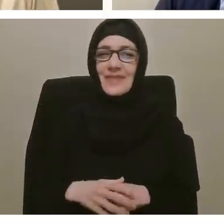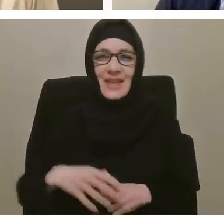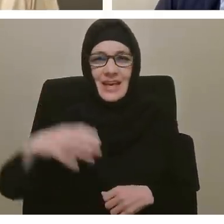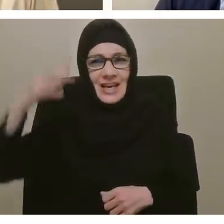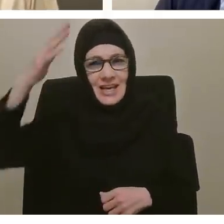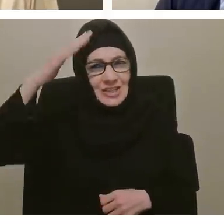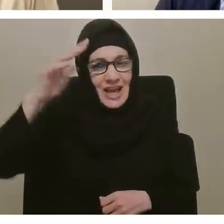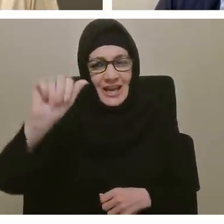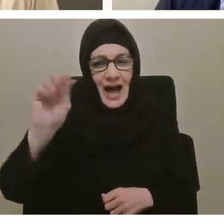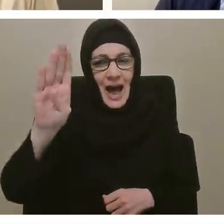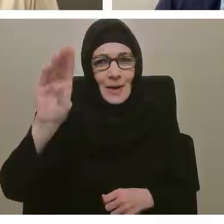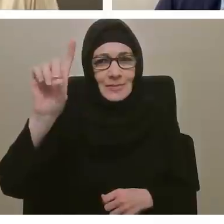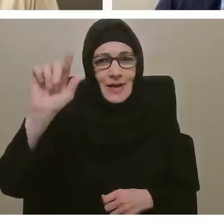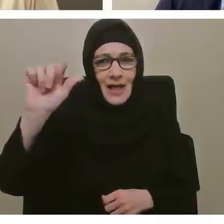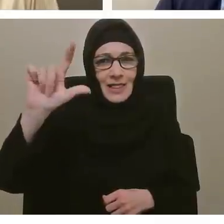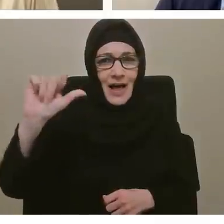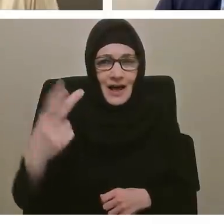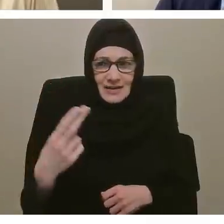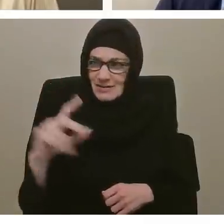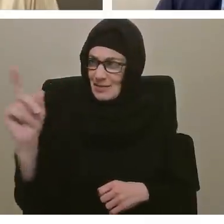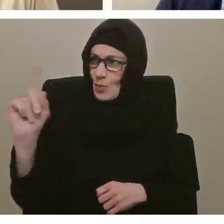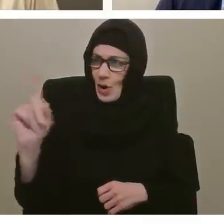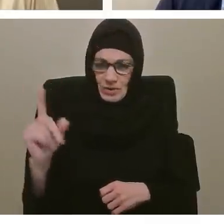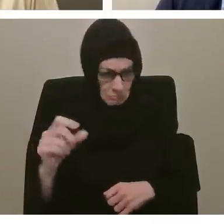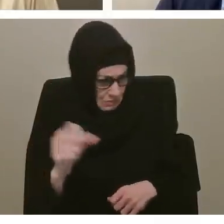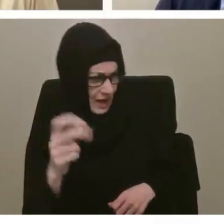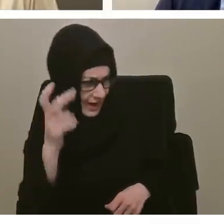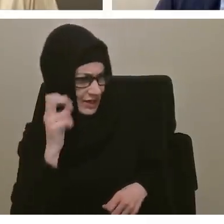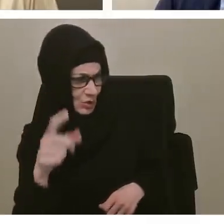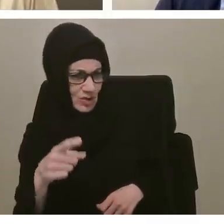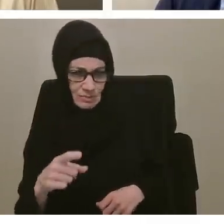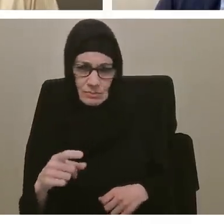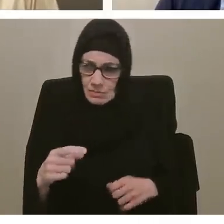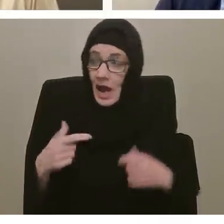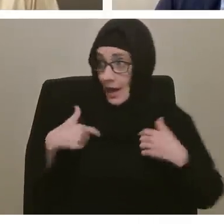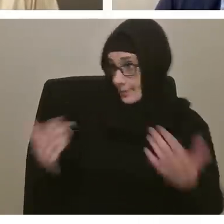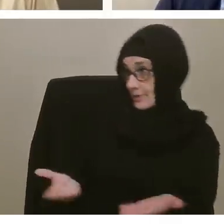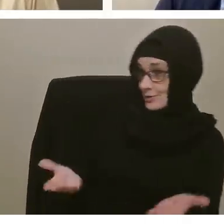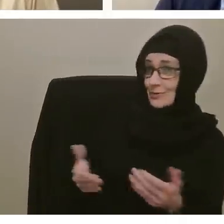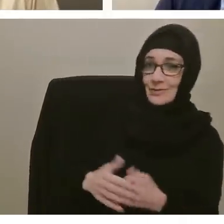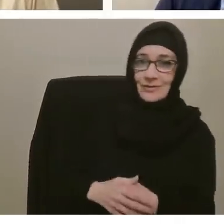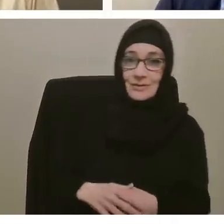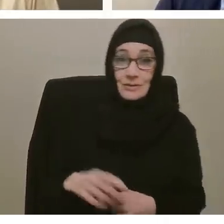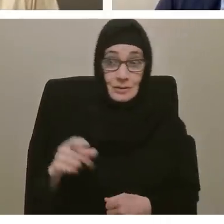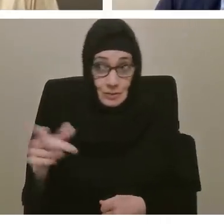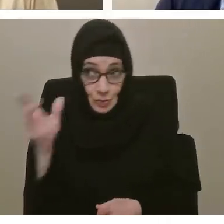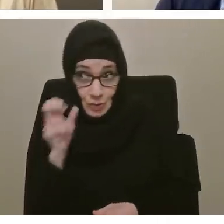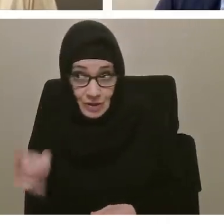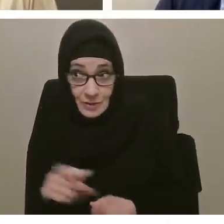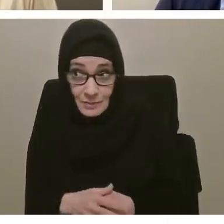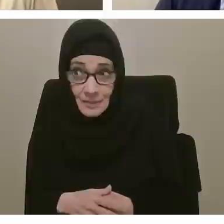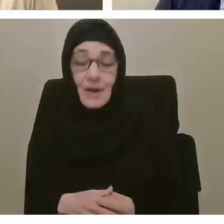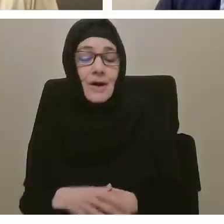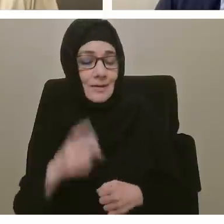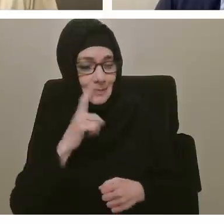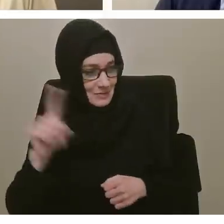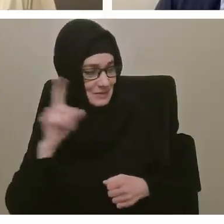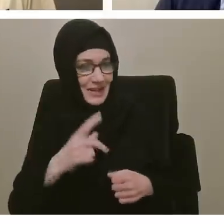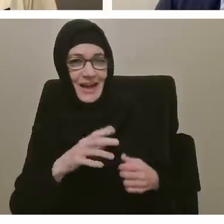somewhere. I'm right here. I hear him. You hear him, huh? Yeah. Bismillah ar-Rahman